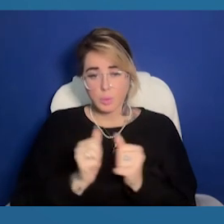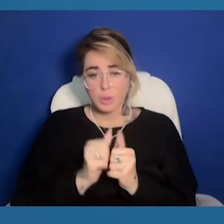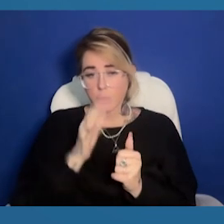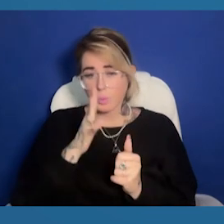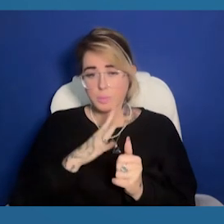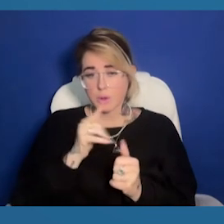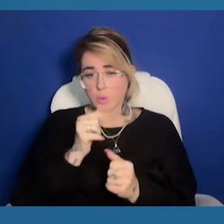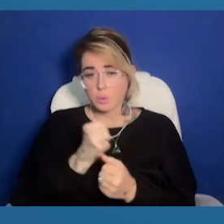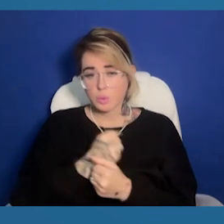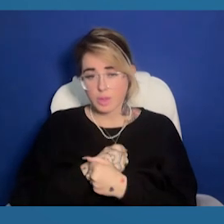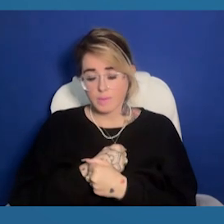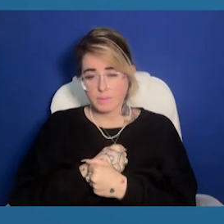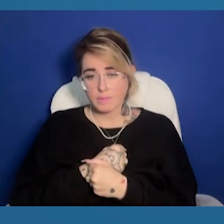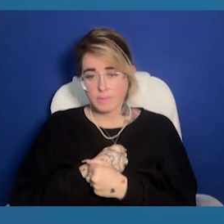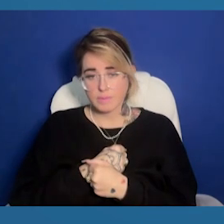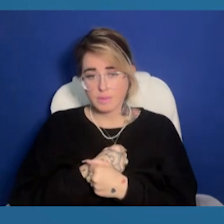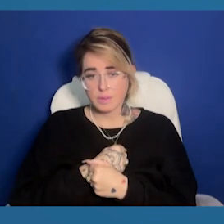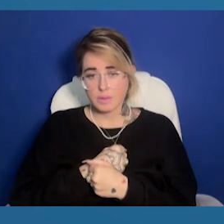love.